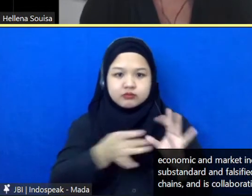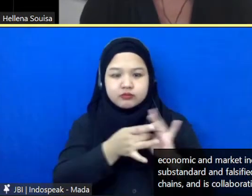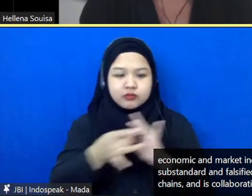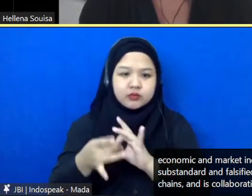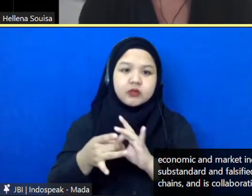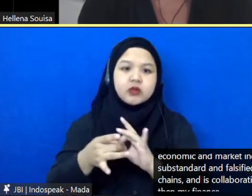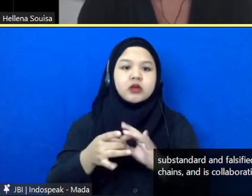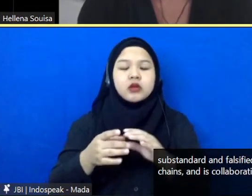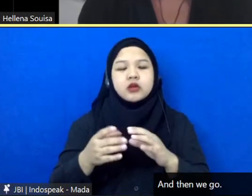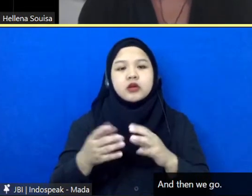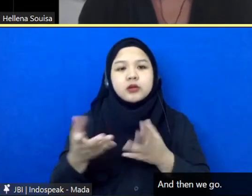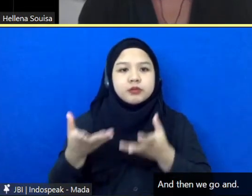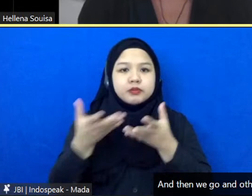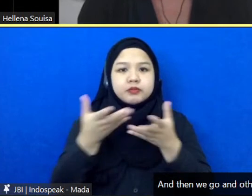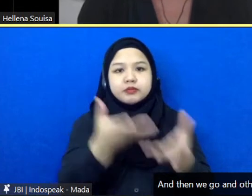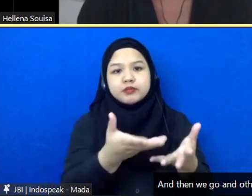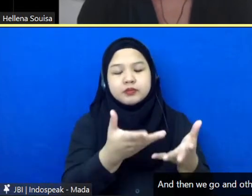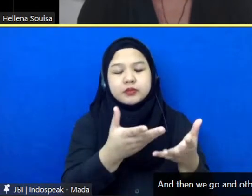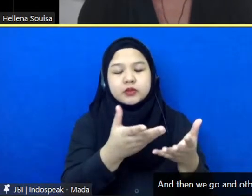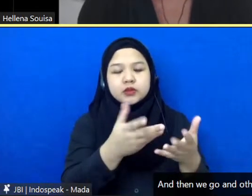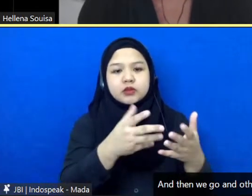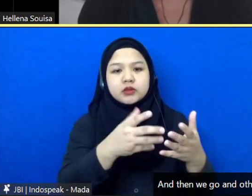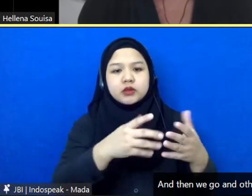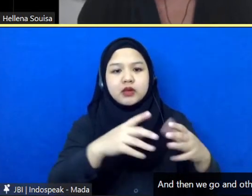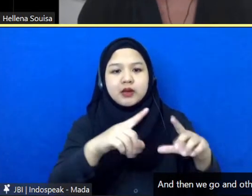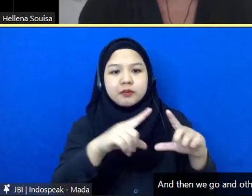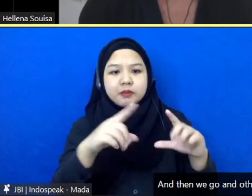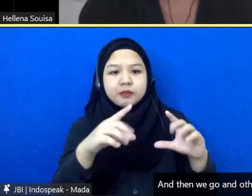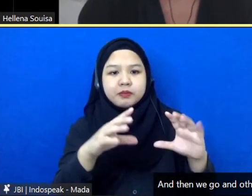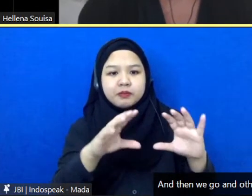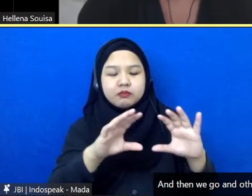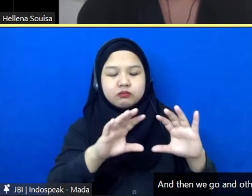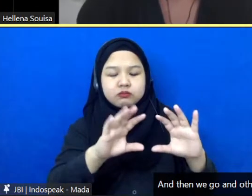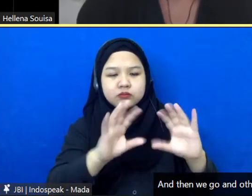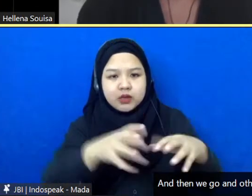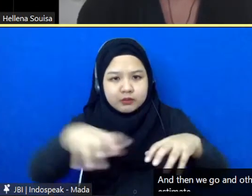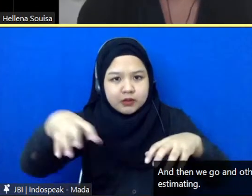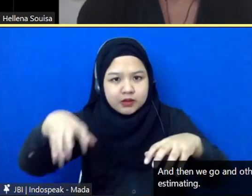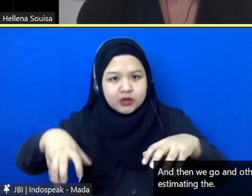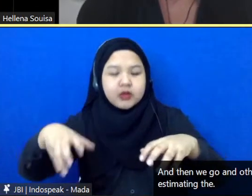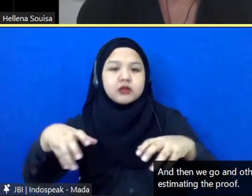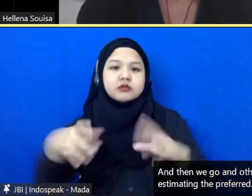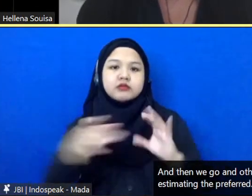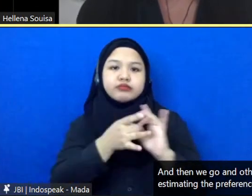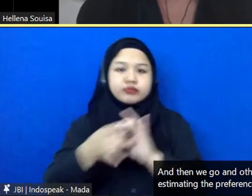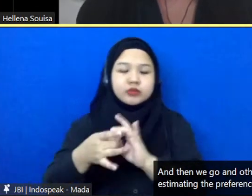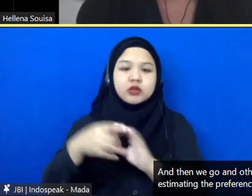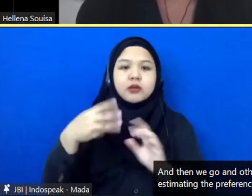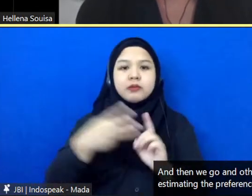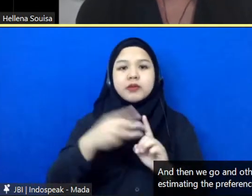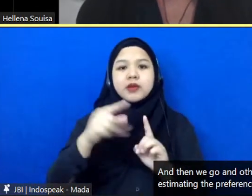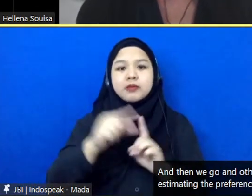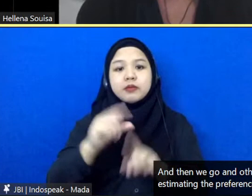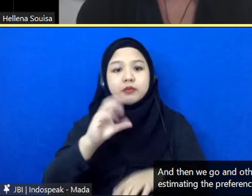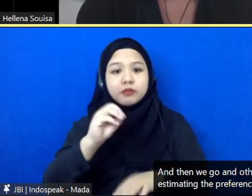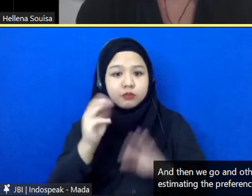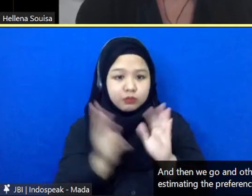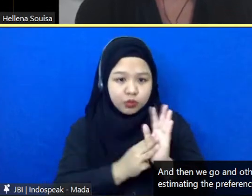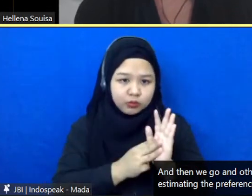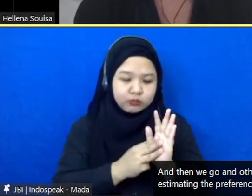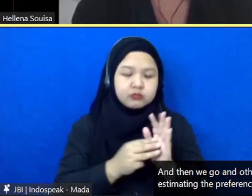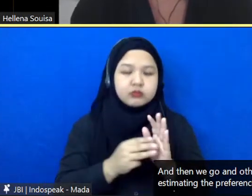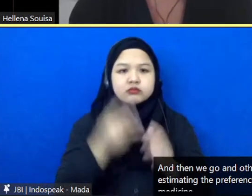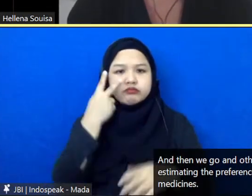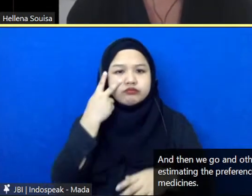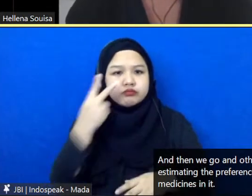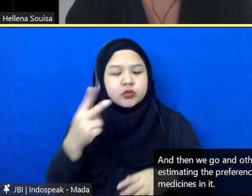Makanan (BPOM) and others to try out methods for estimating the prevalence and impact of poor quality